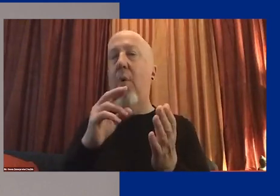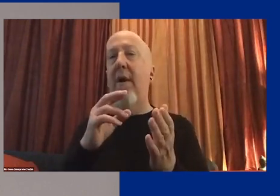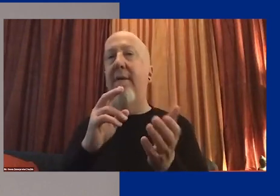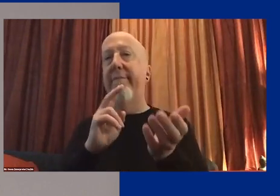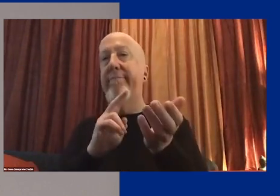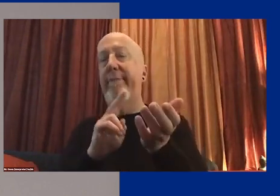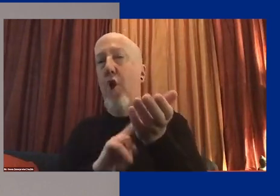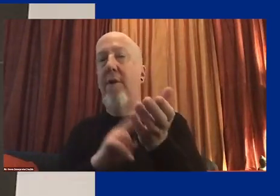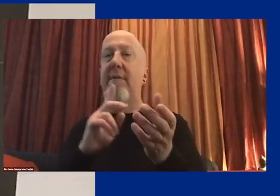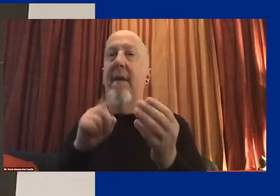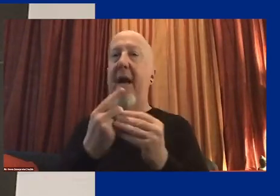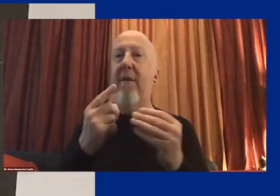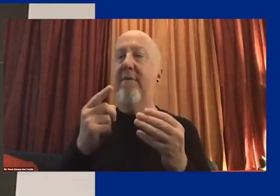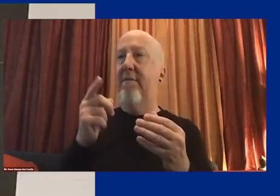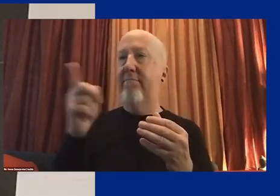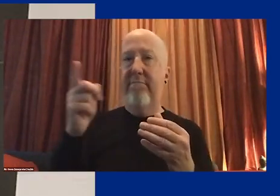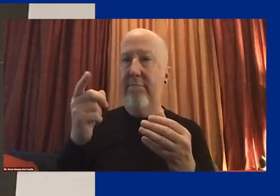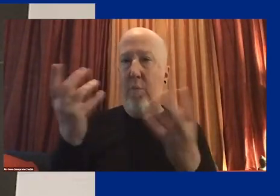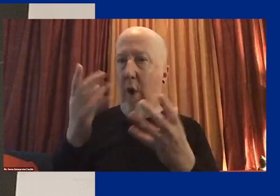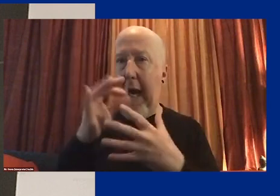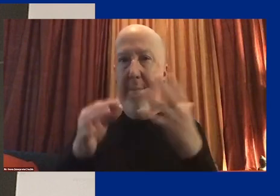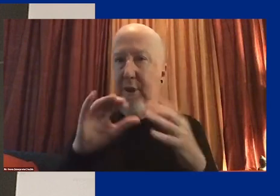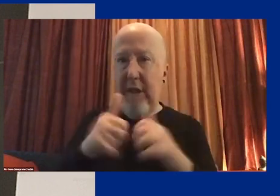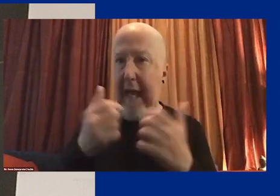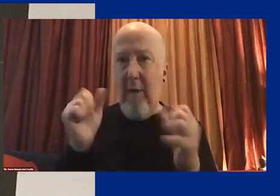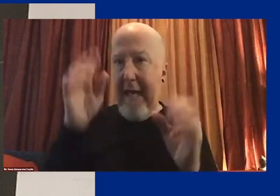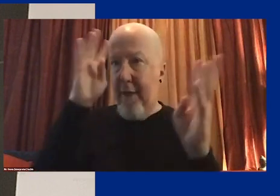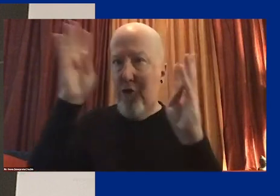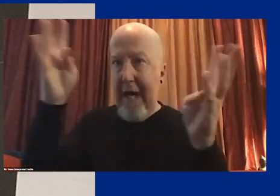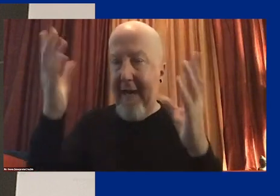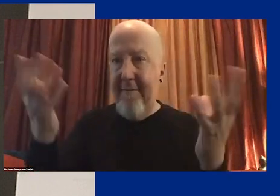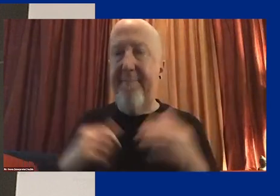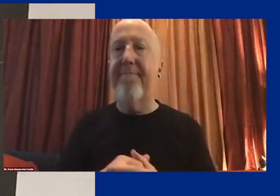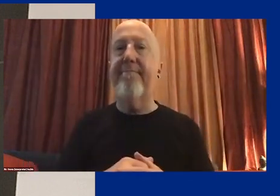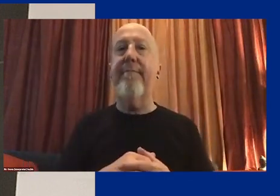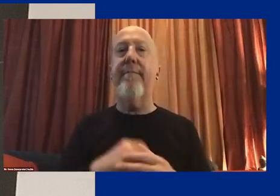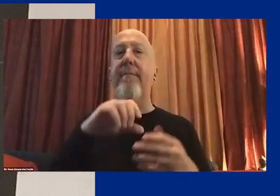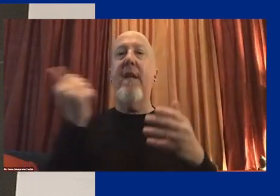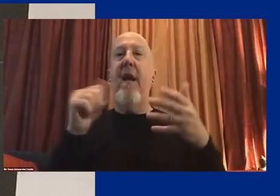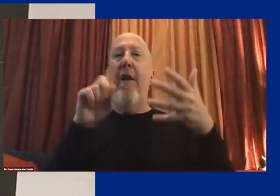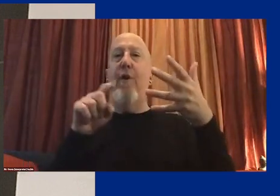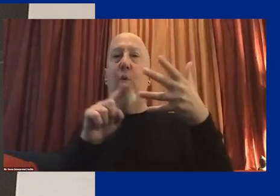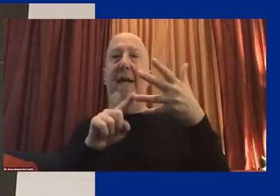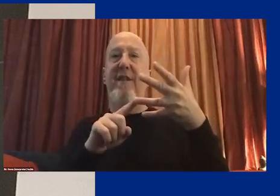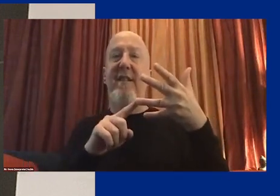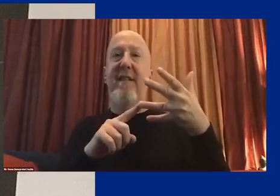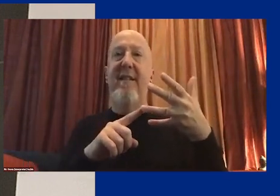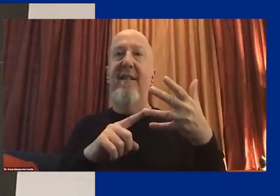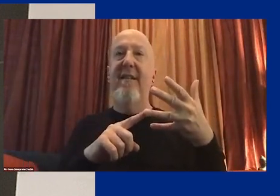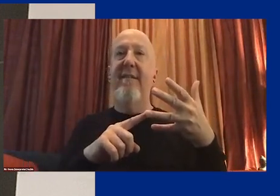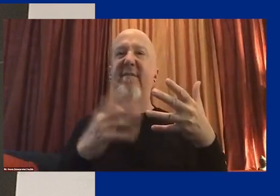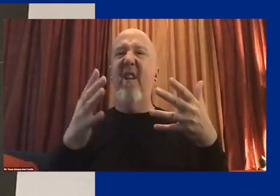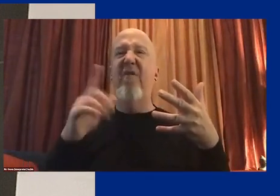possible. Thank you, David. So this one got answered in the chat, in